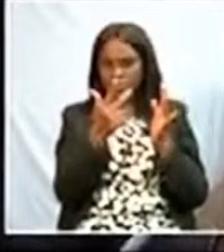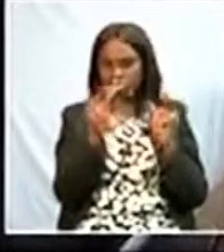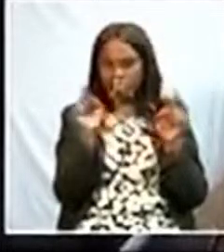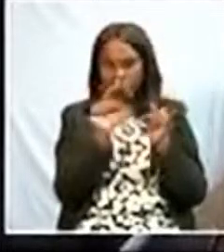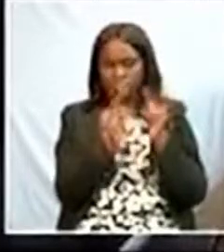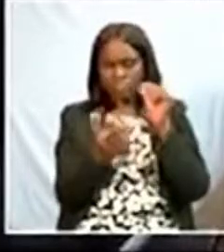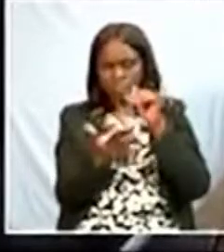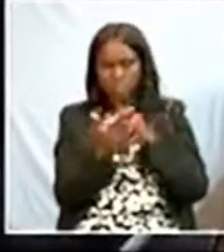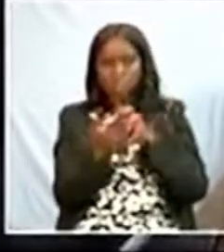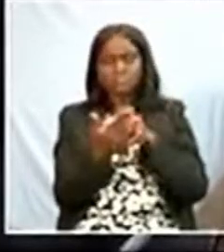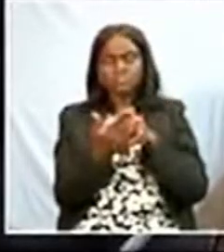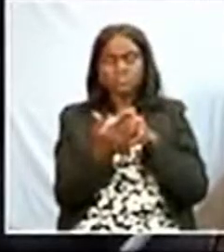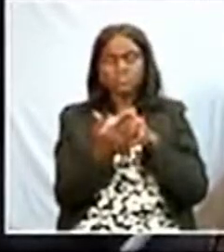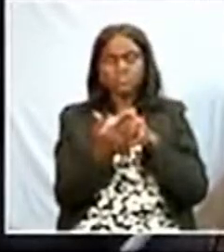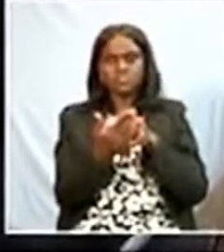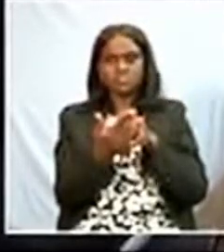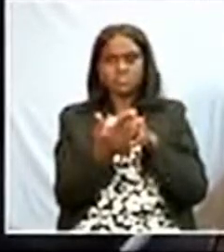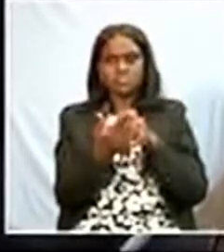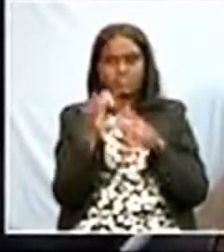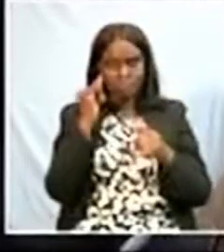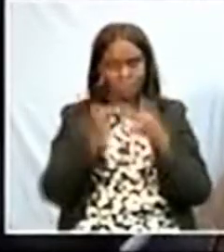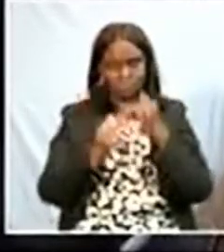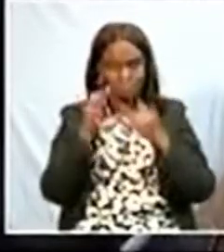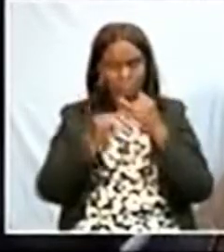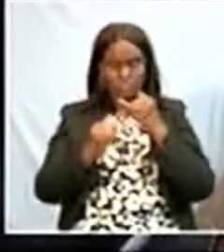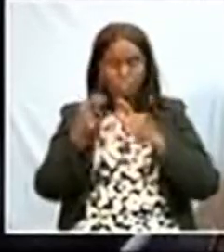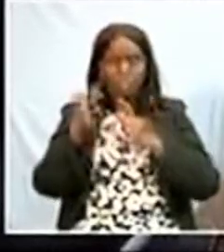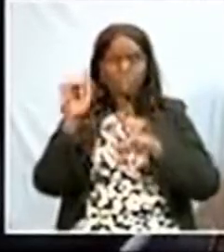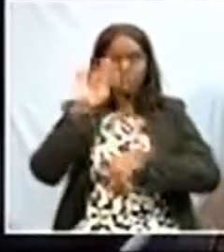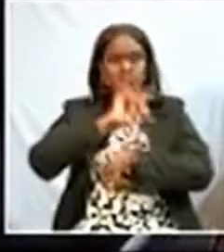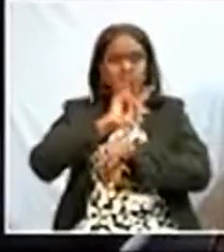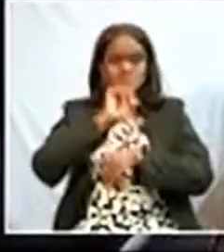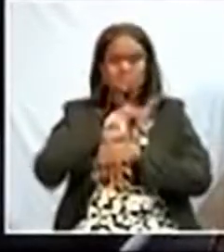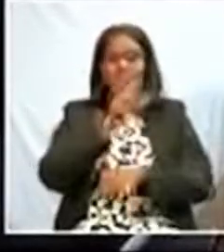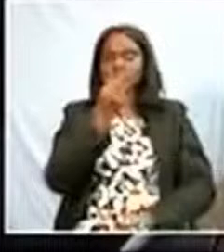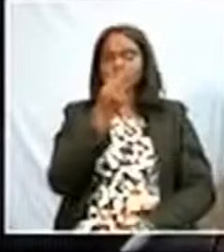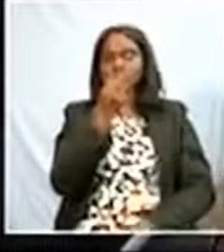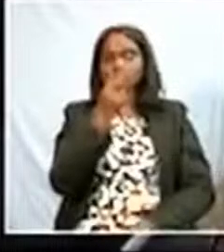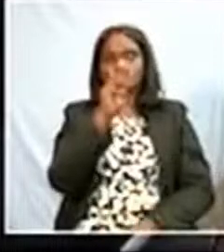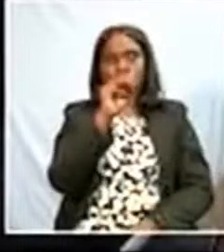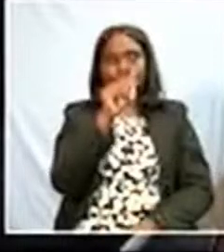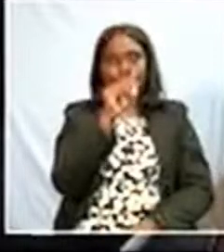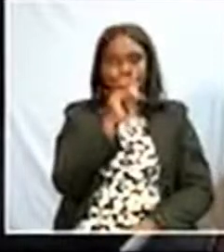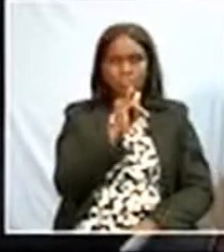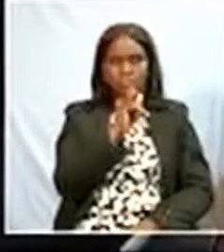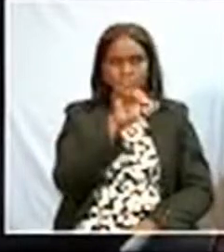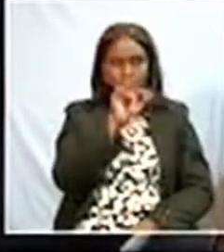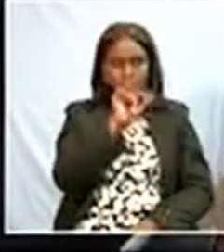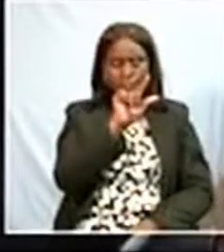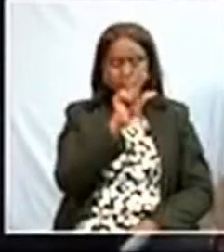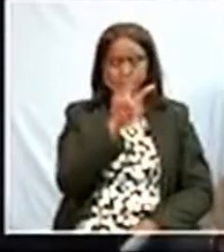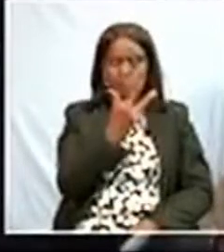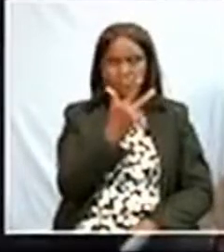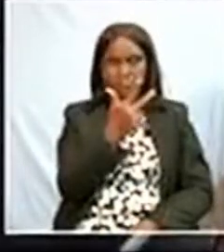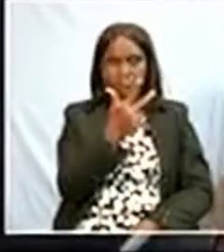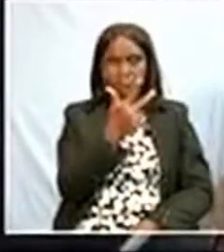and end date was 12th May 2023.